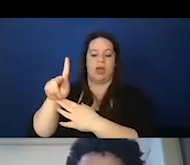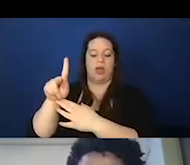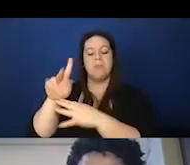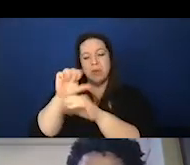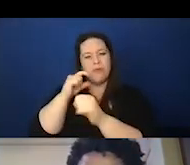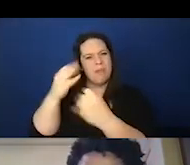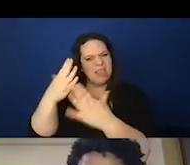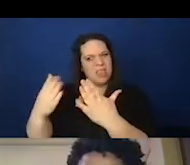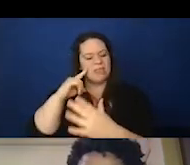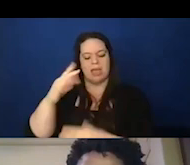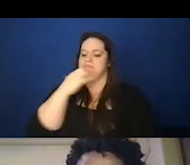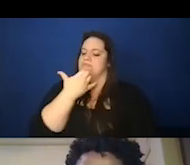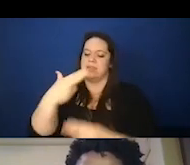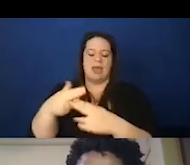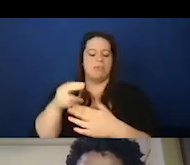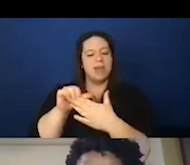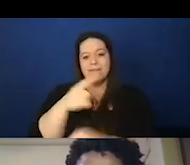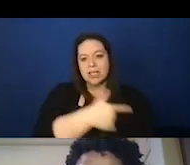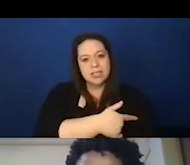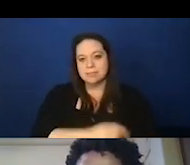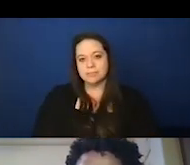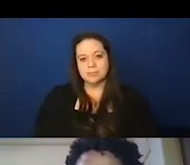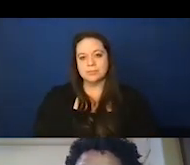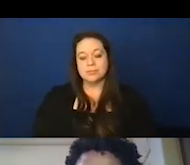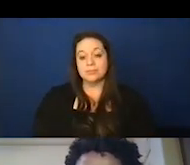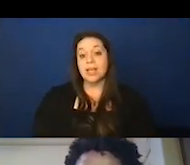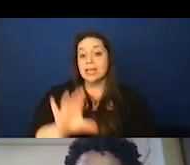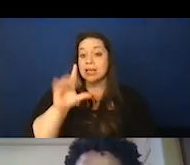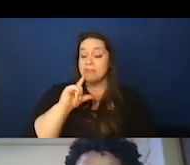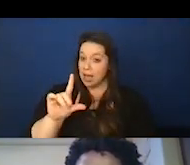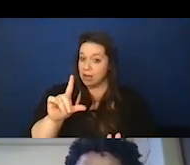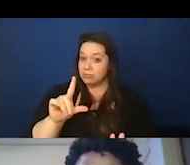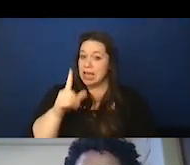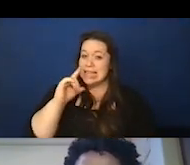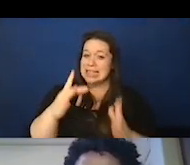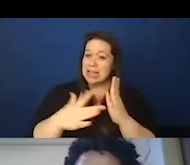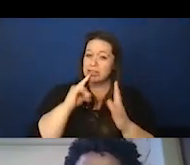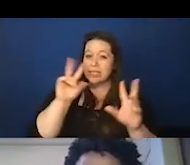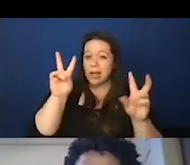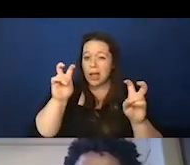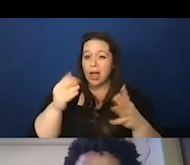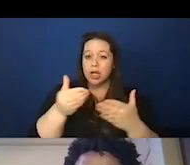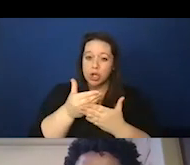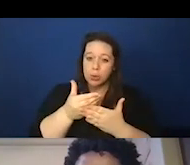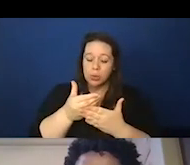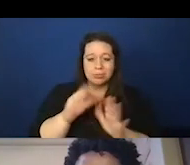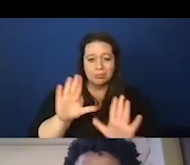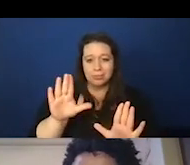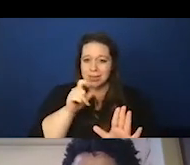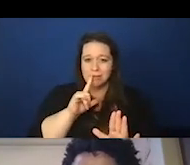say that, although this technology is new, it's not really new. It's been around since